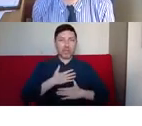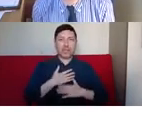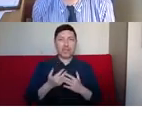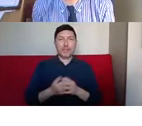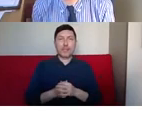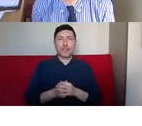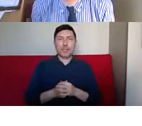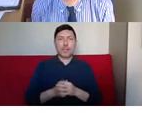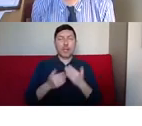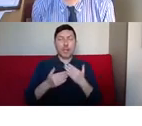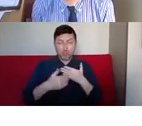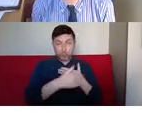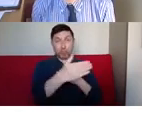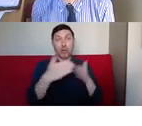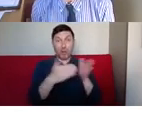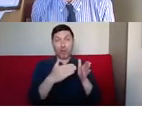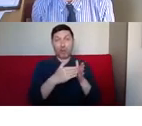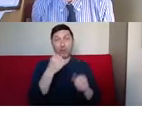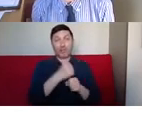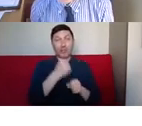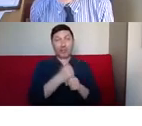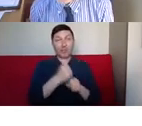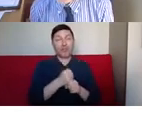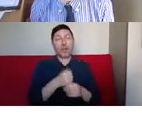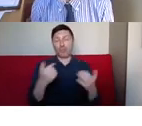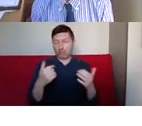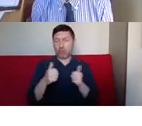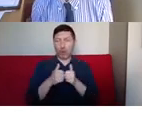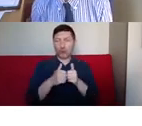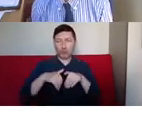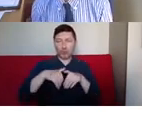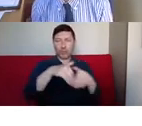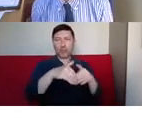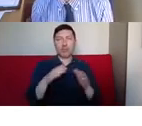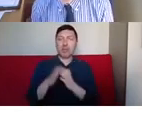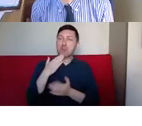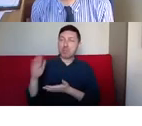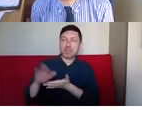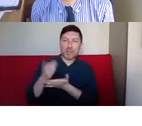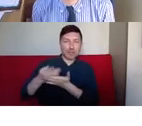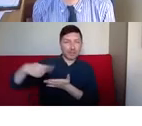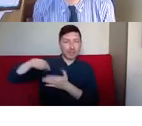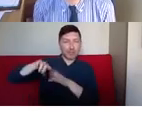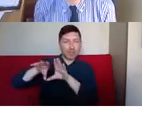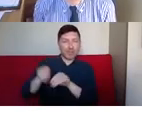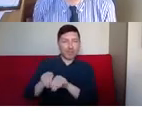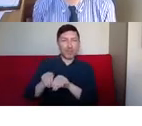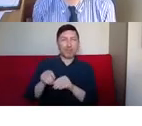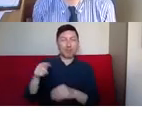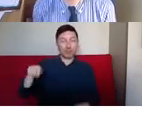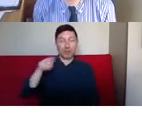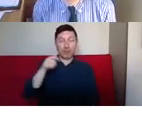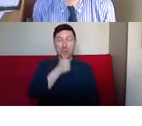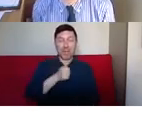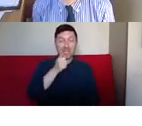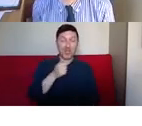together again. And I want to thank the interpreters. They're always so patient, so clever with us.